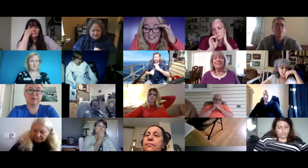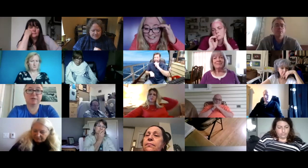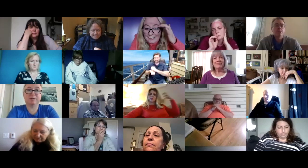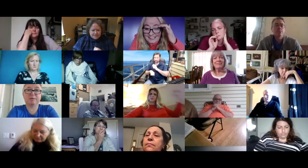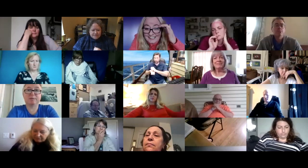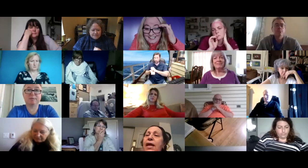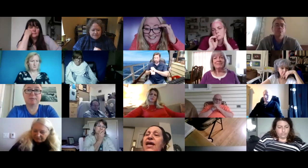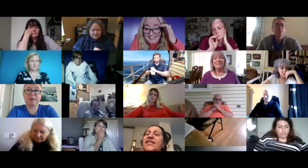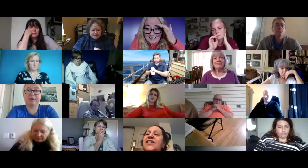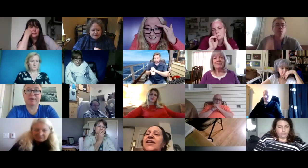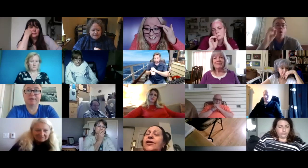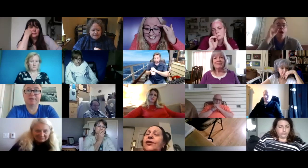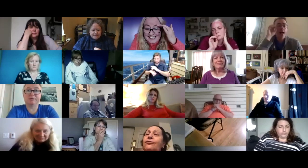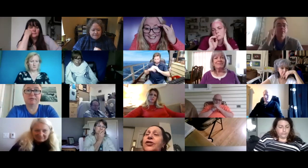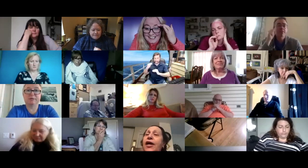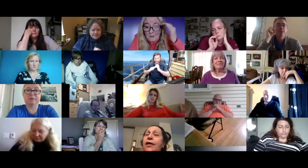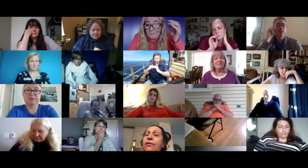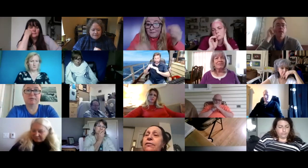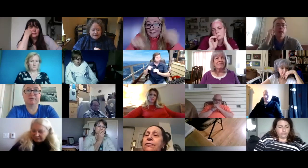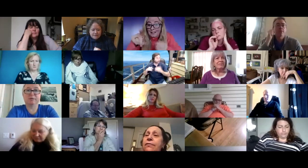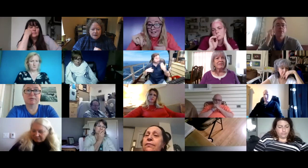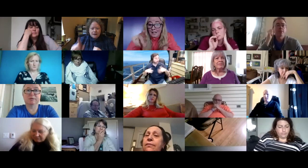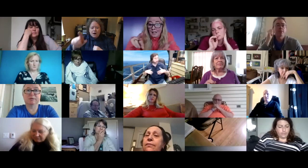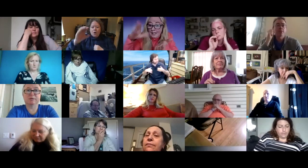Hang on. Is it still in use today?